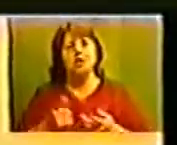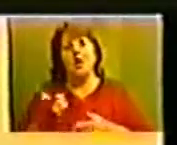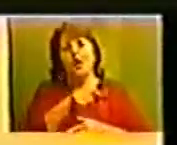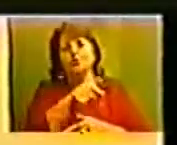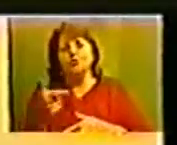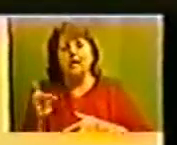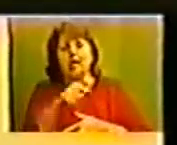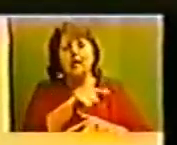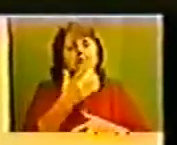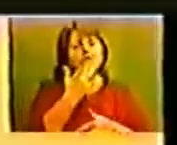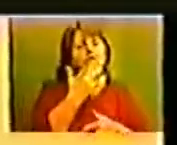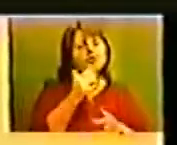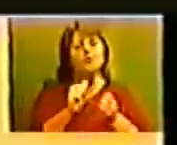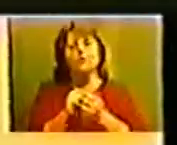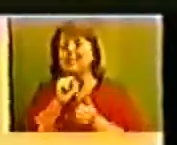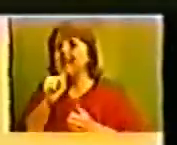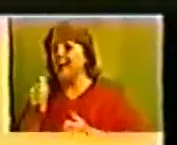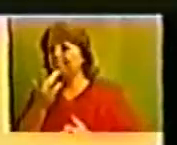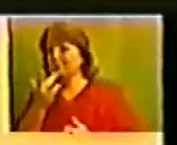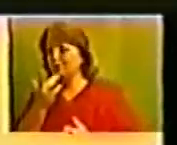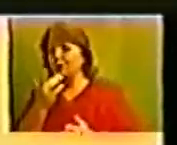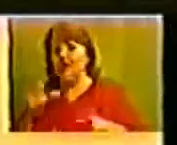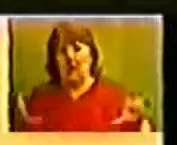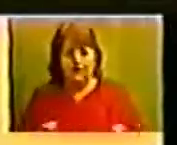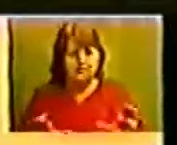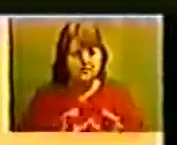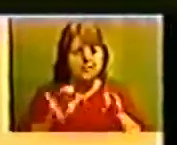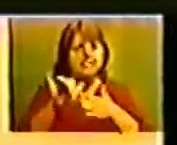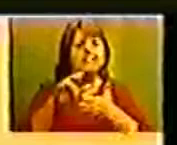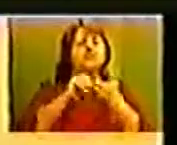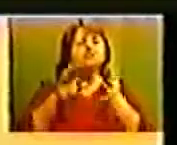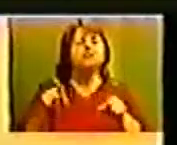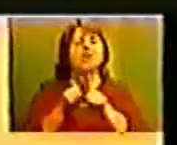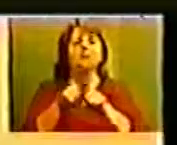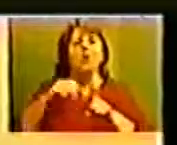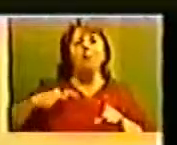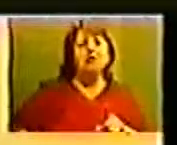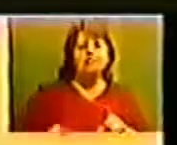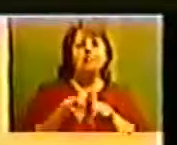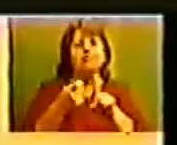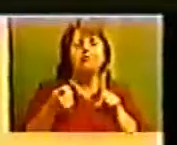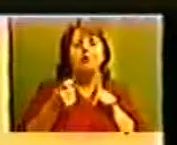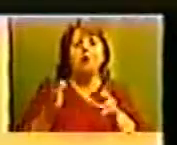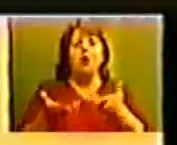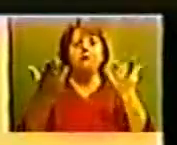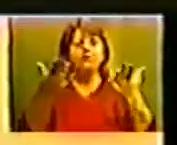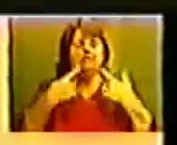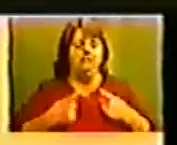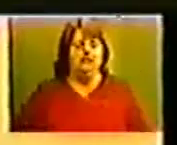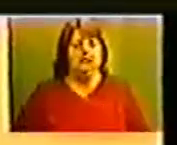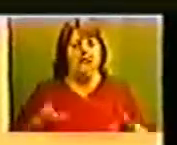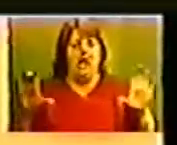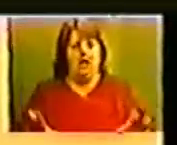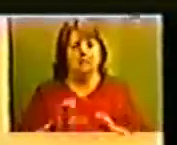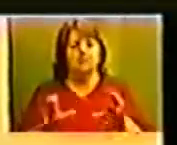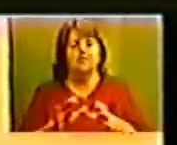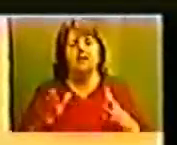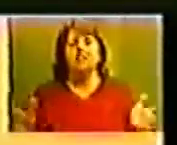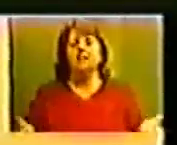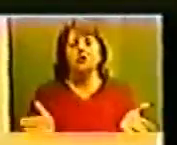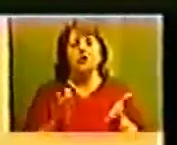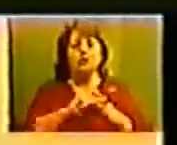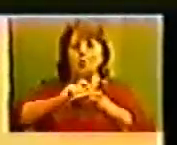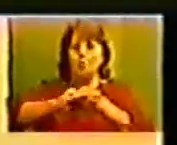alternate a preferred with a non-preferred activity. These students also benefit from offering physical activity.